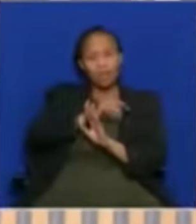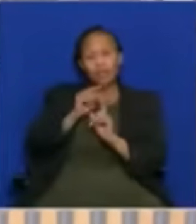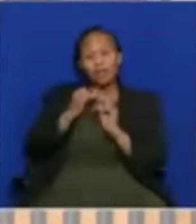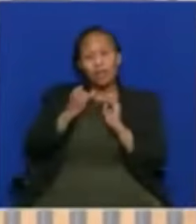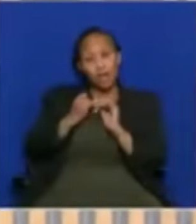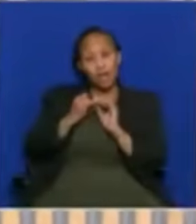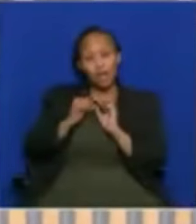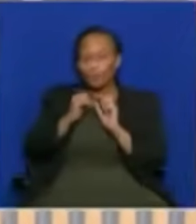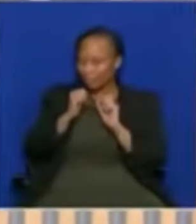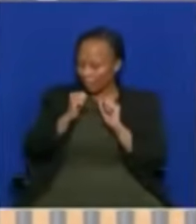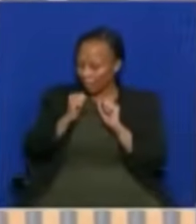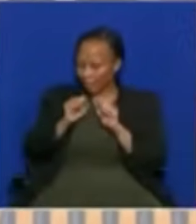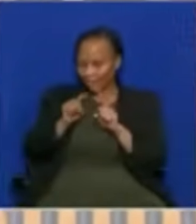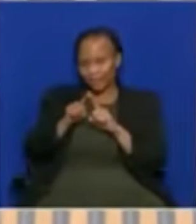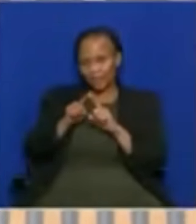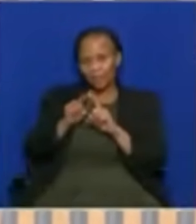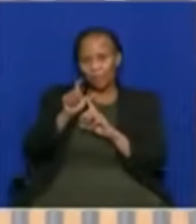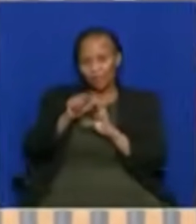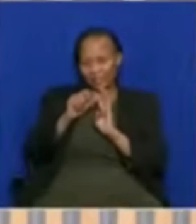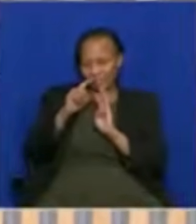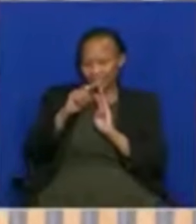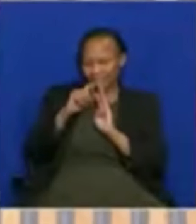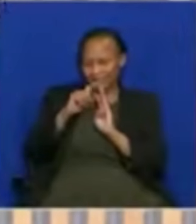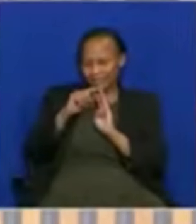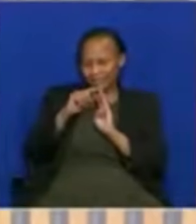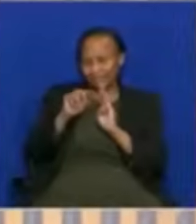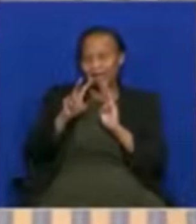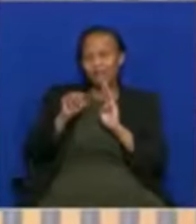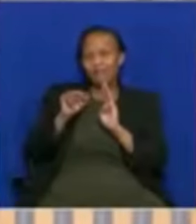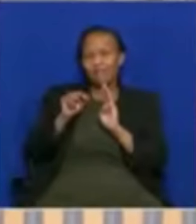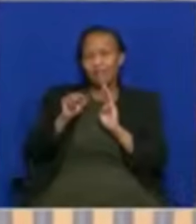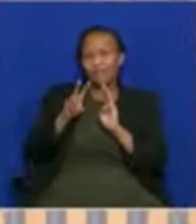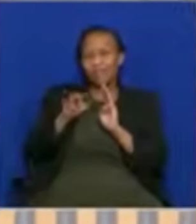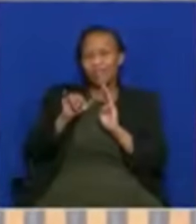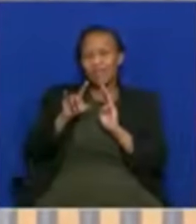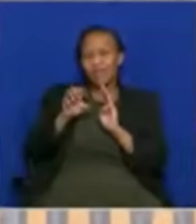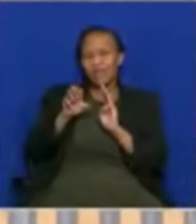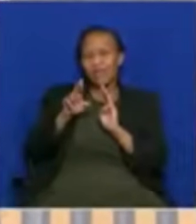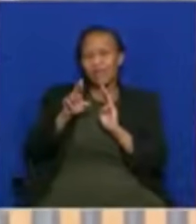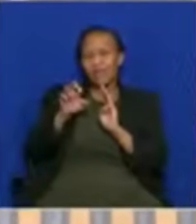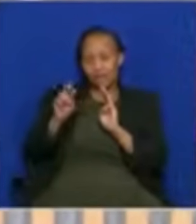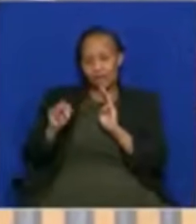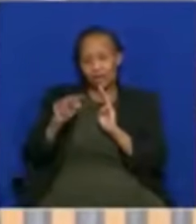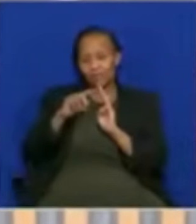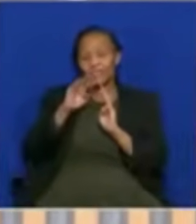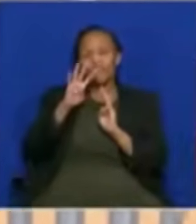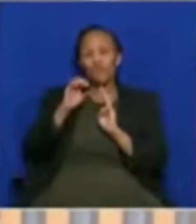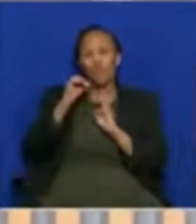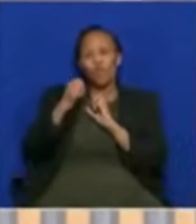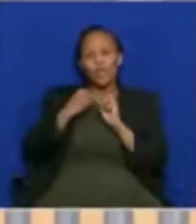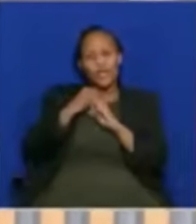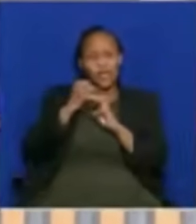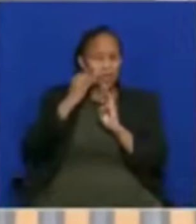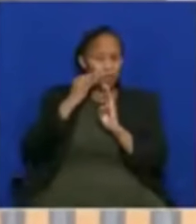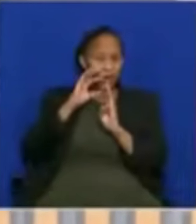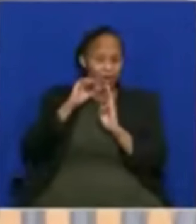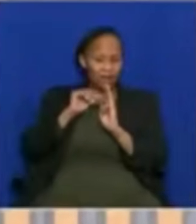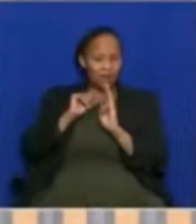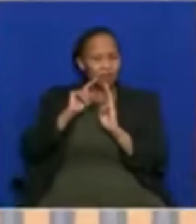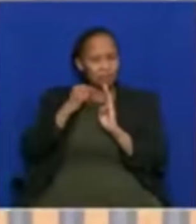say has 40 years experience and in fact is most suitable for that, would have been the most suitable for that